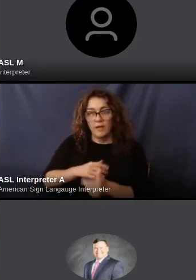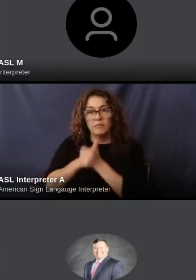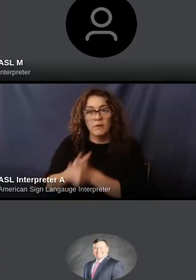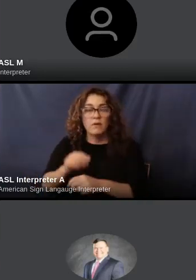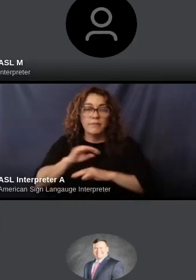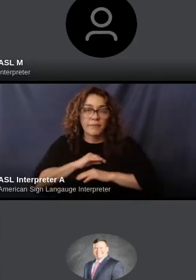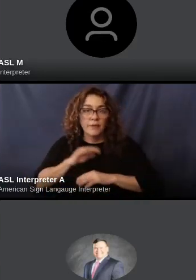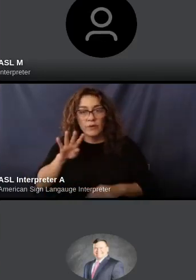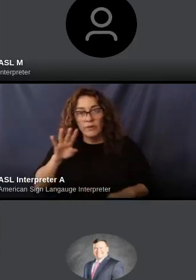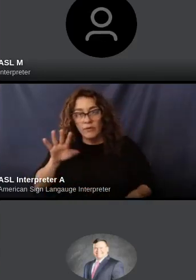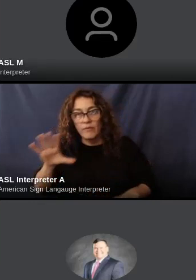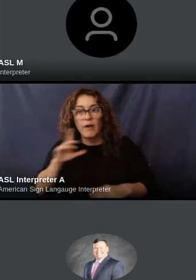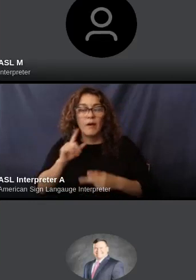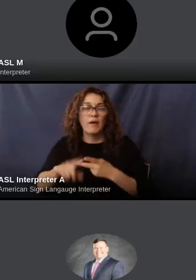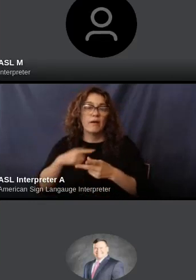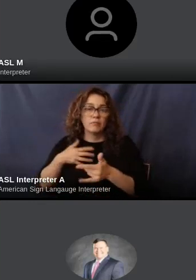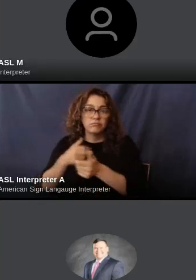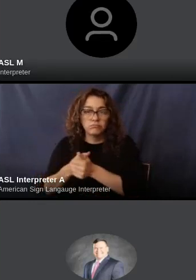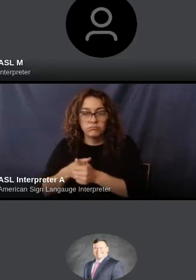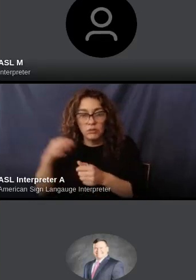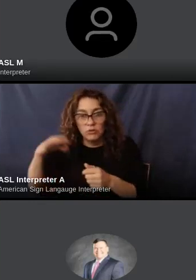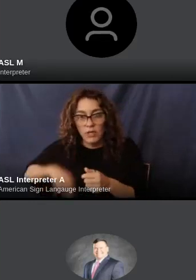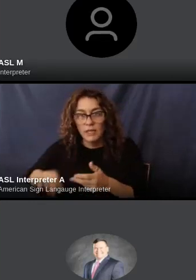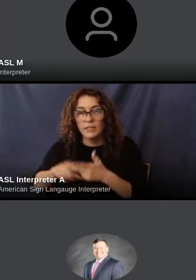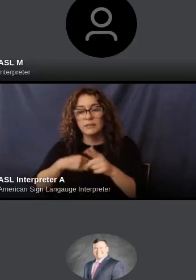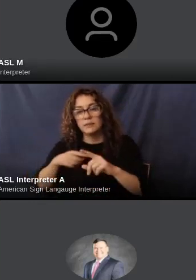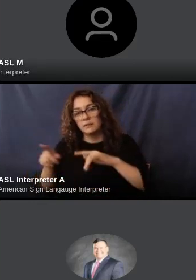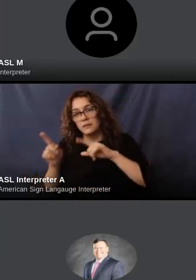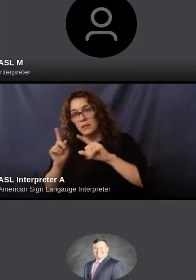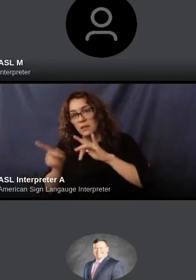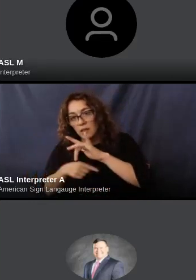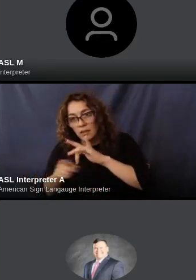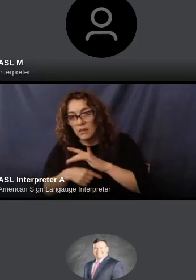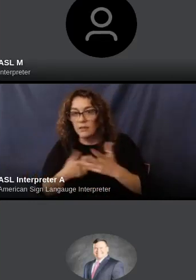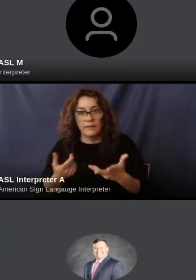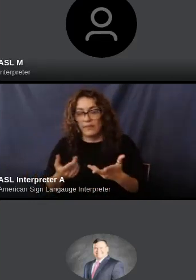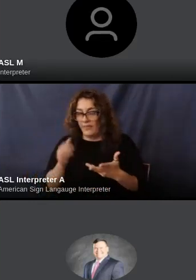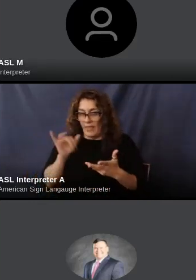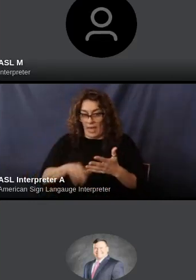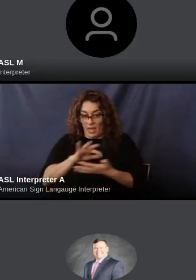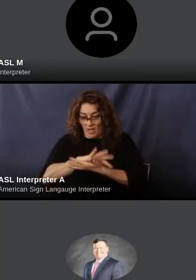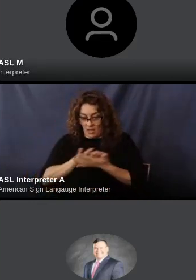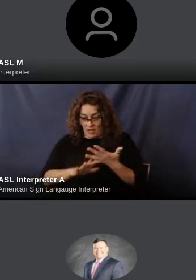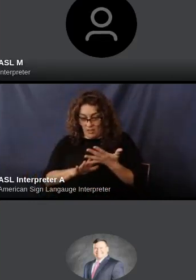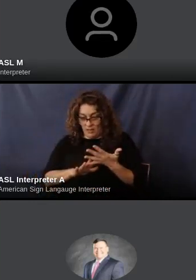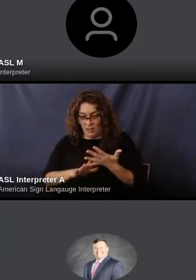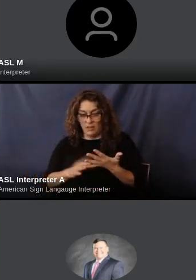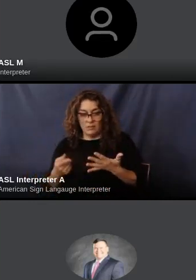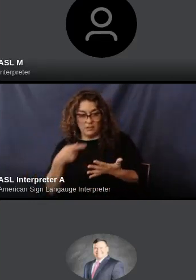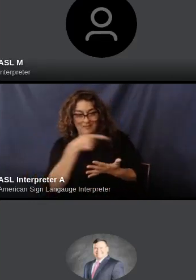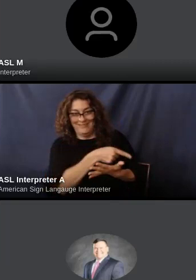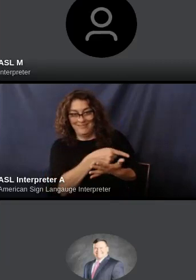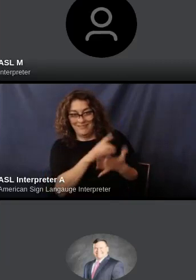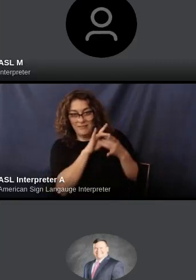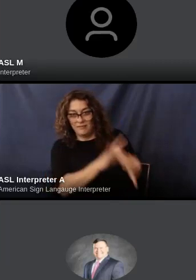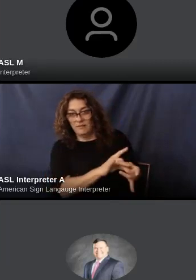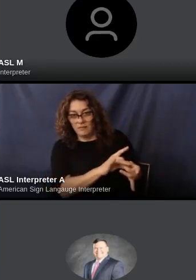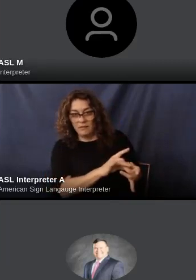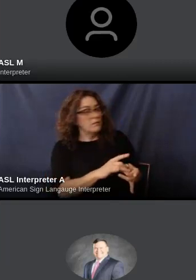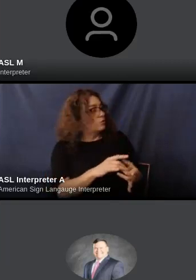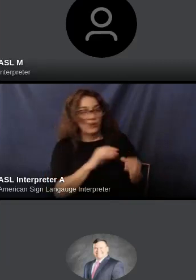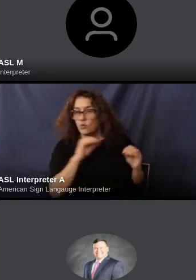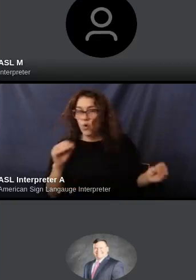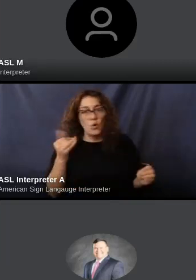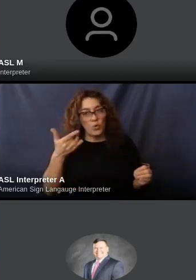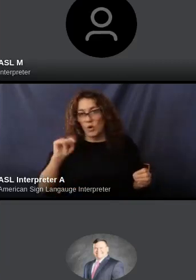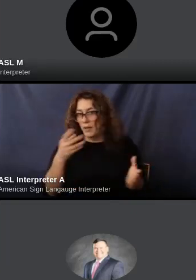and attendance makeup, then we really can't justify the use of funds going towards those programs. If that did